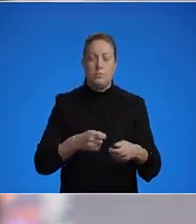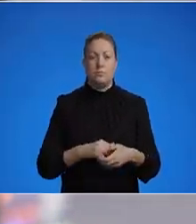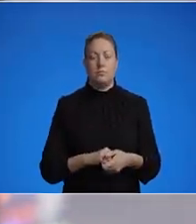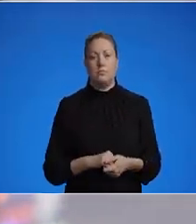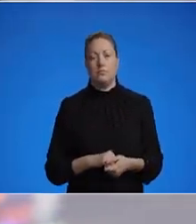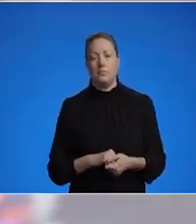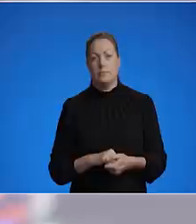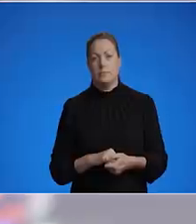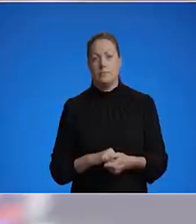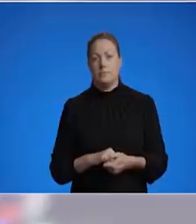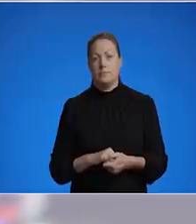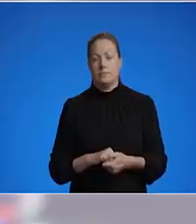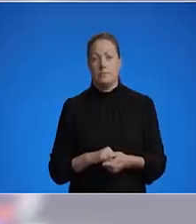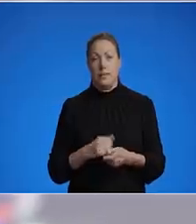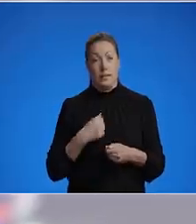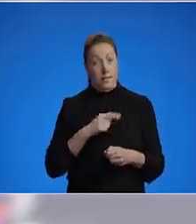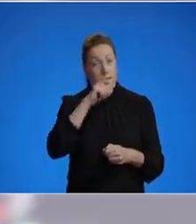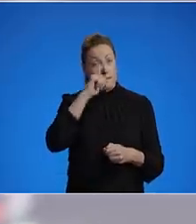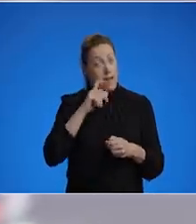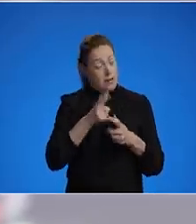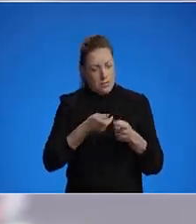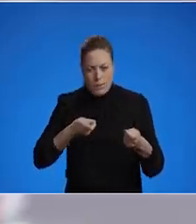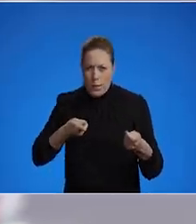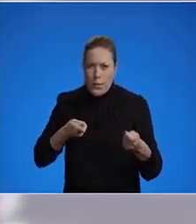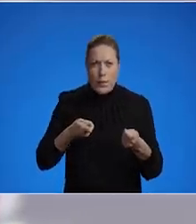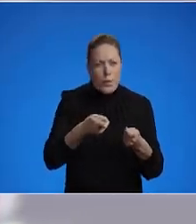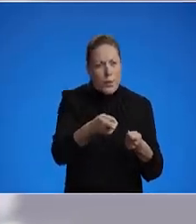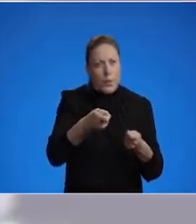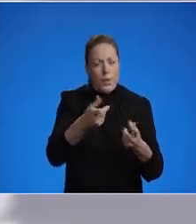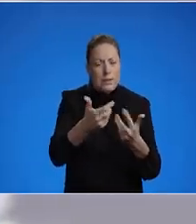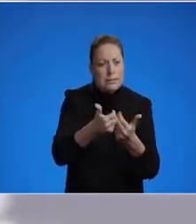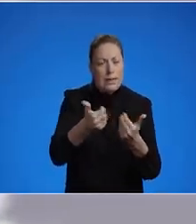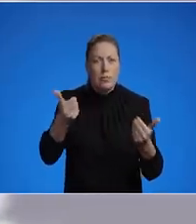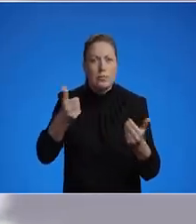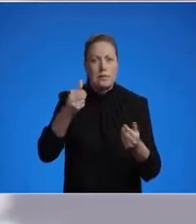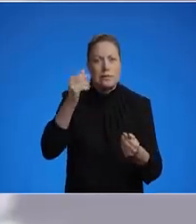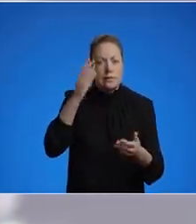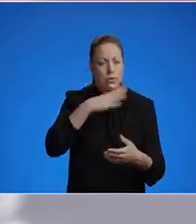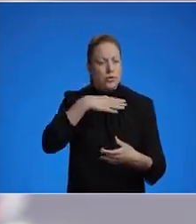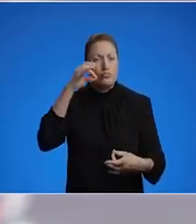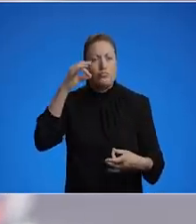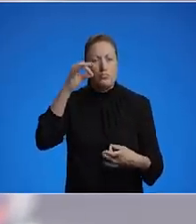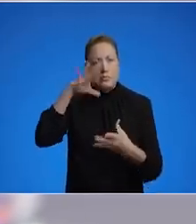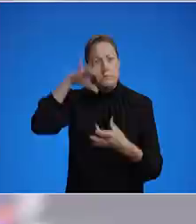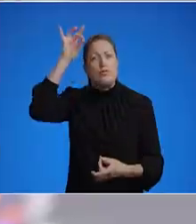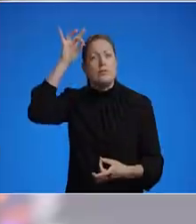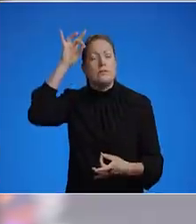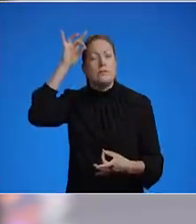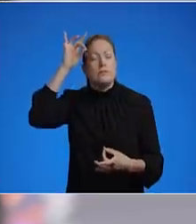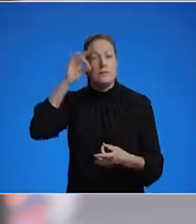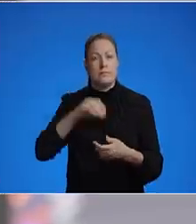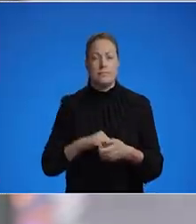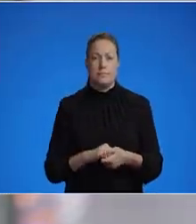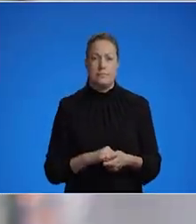It can slip through the place where the soul is divided from the spirit or joints from the marrow.